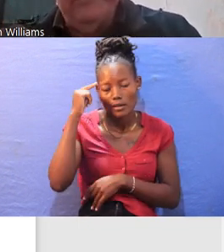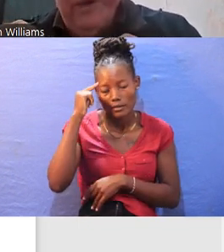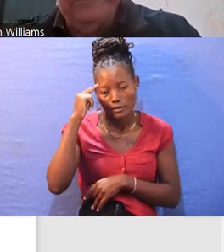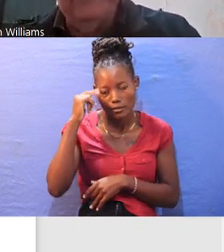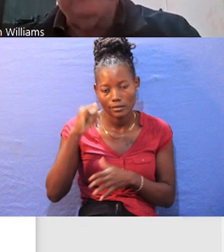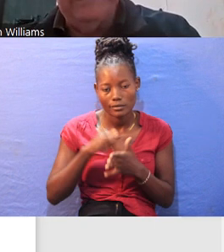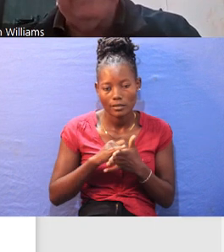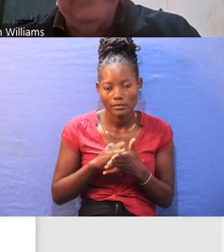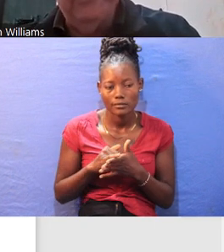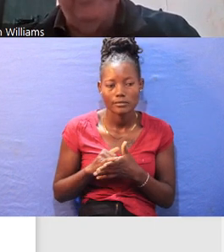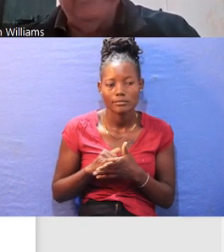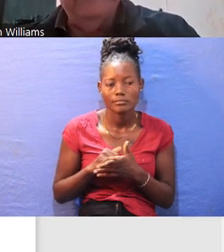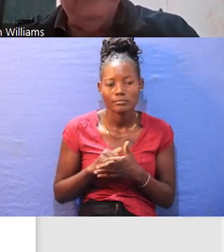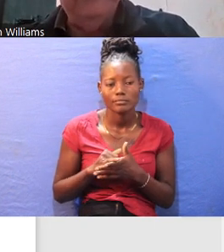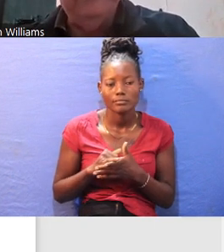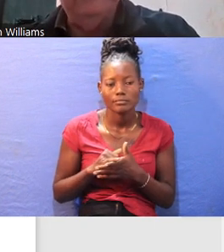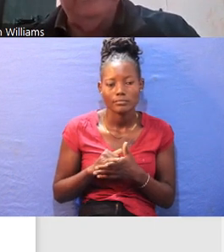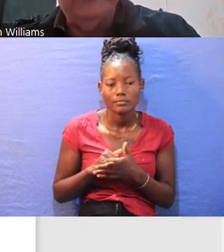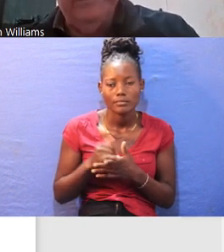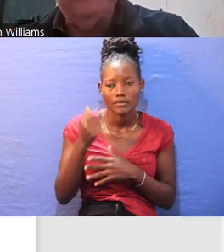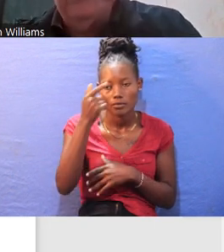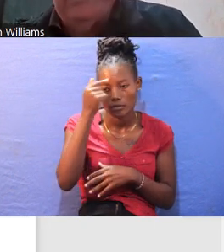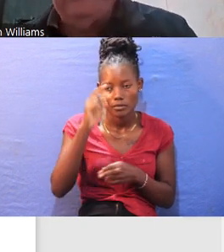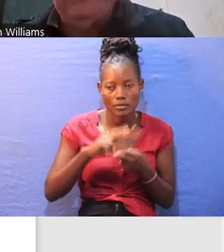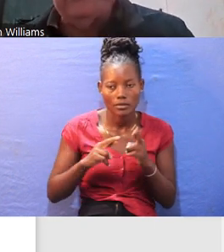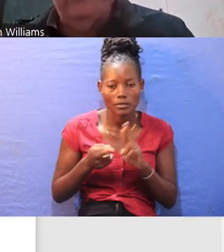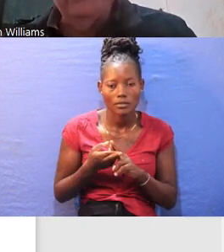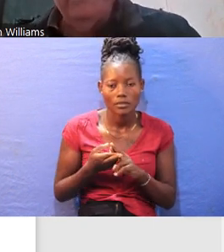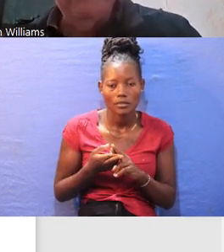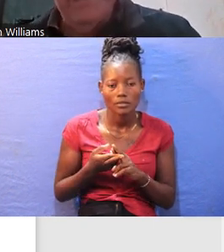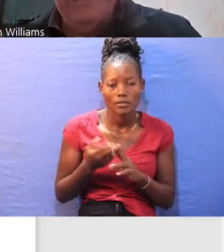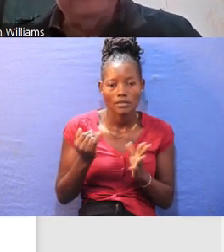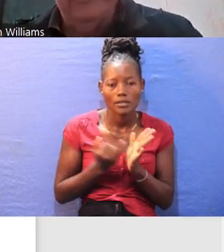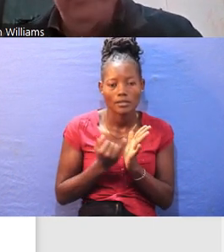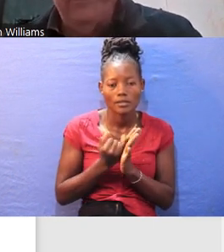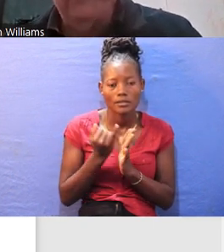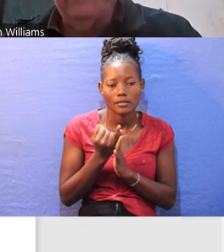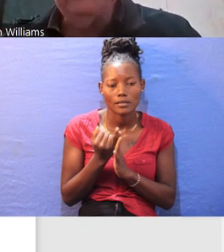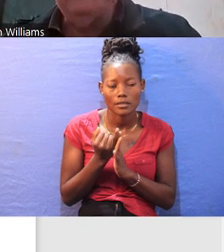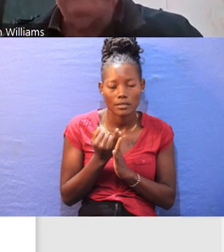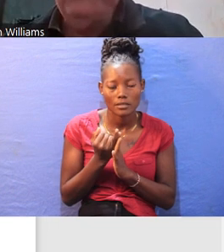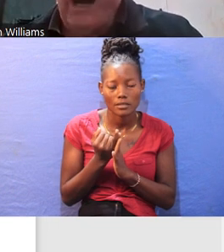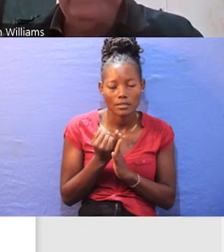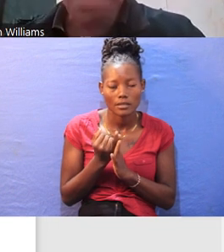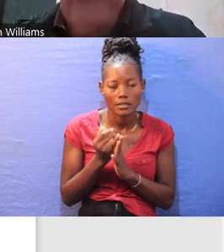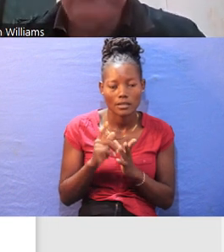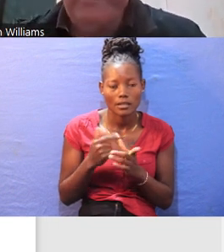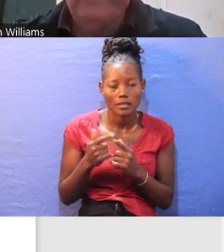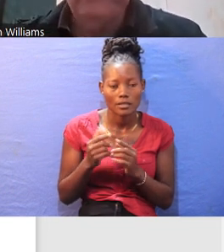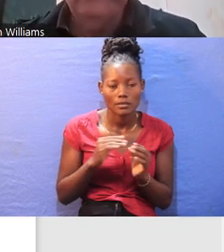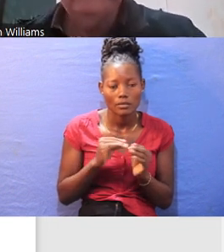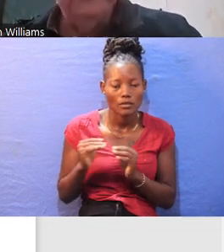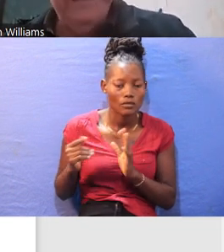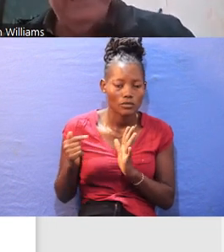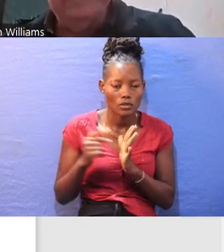since relative strength is so important, that you can increase non-essential mass to a point where it's